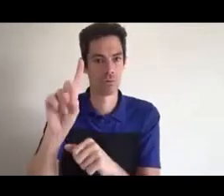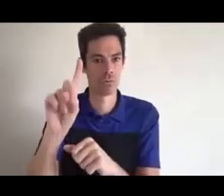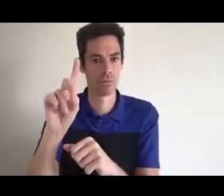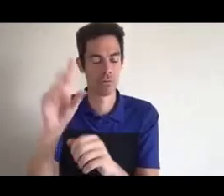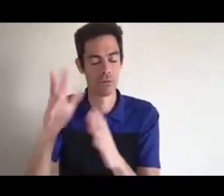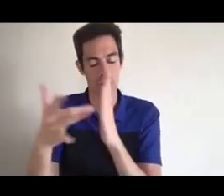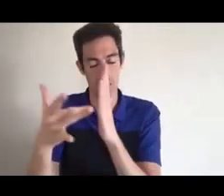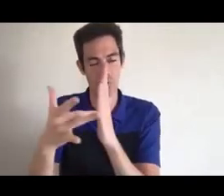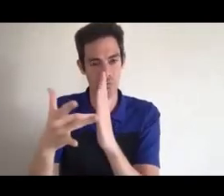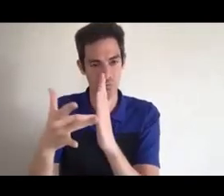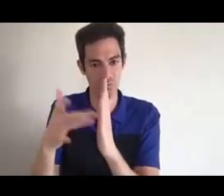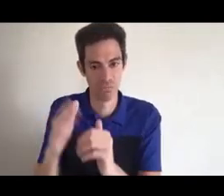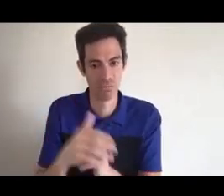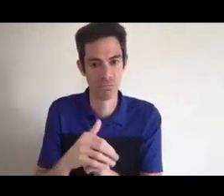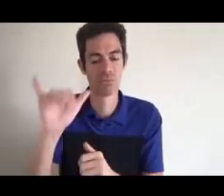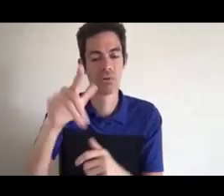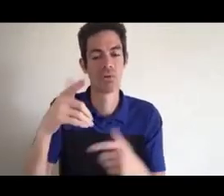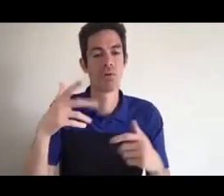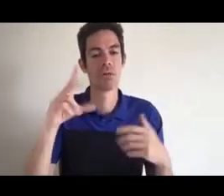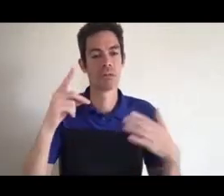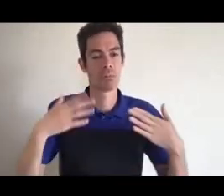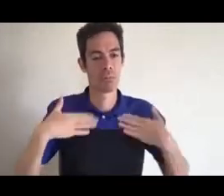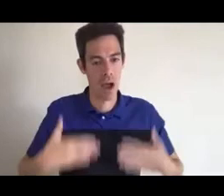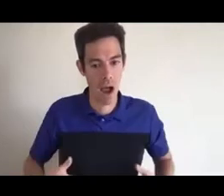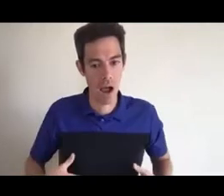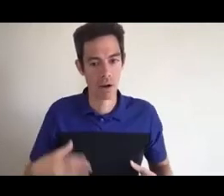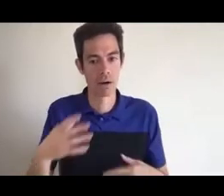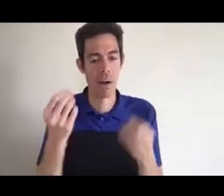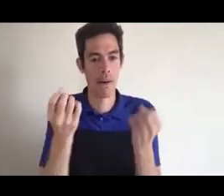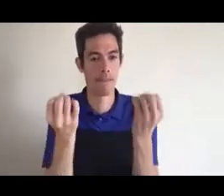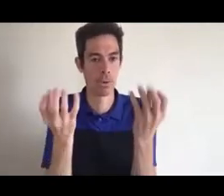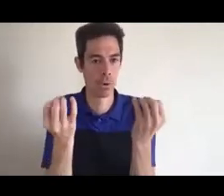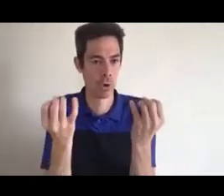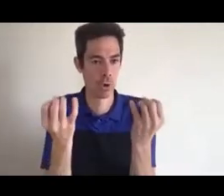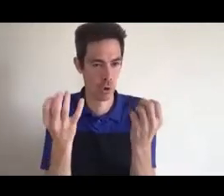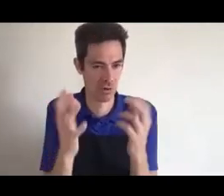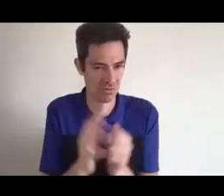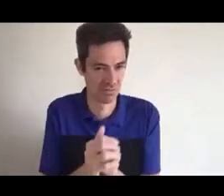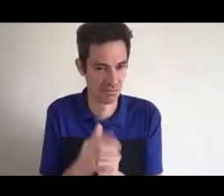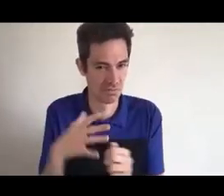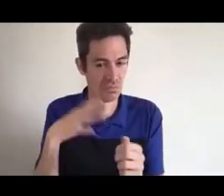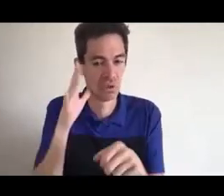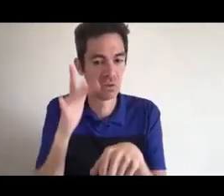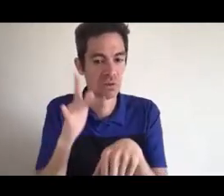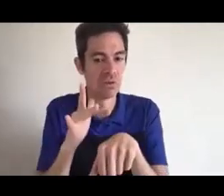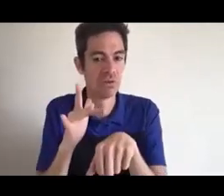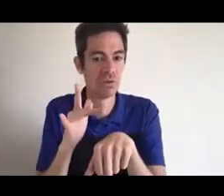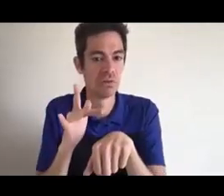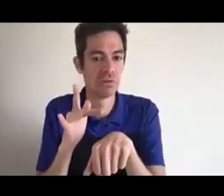your hand shape with technology? And then also using your body,